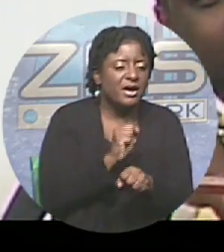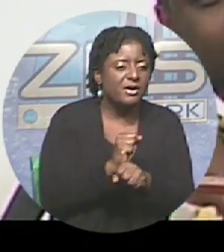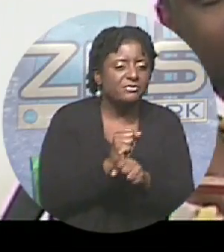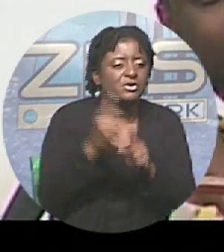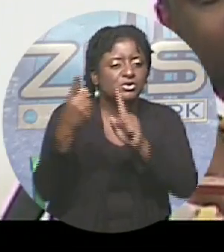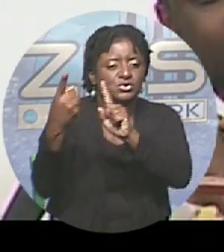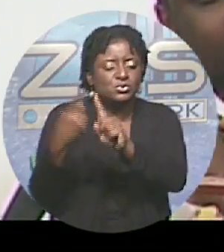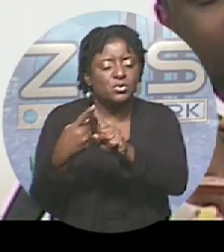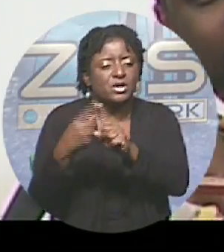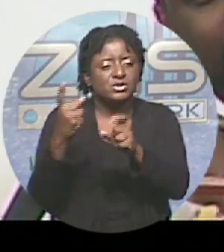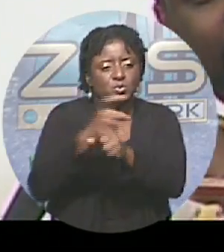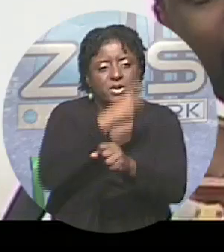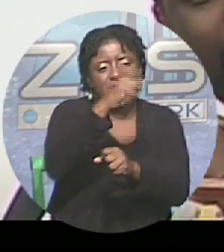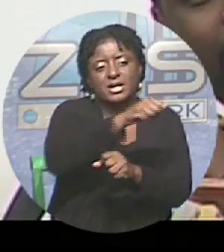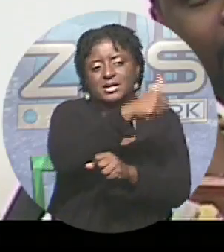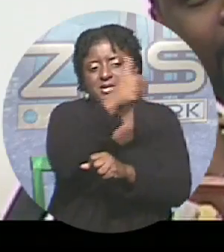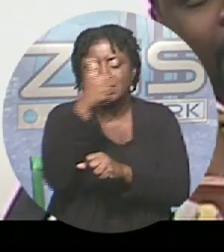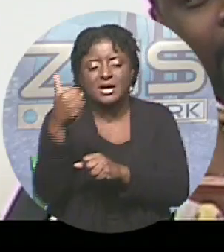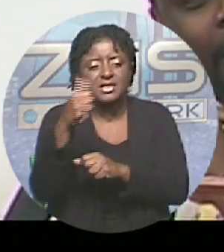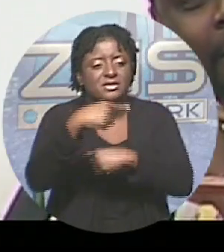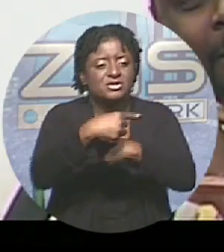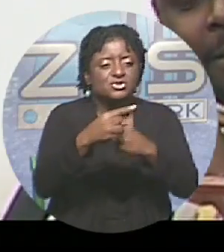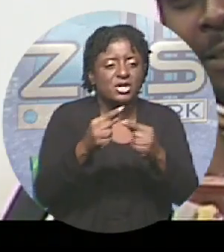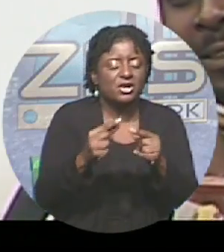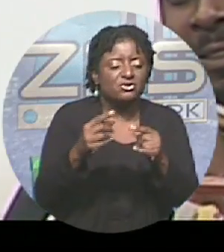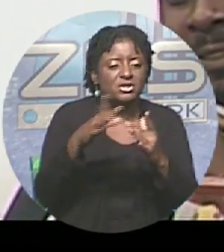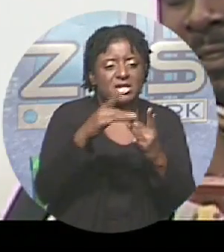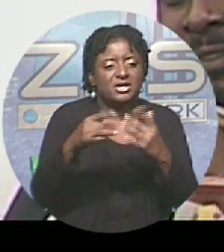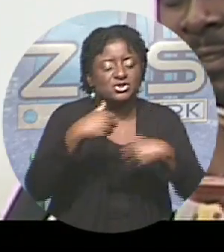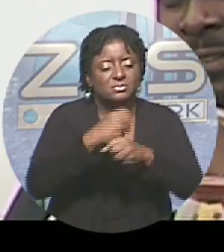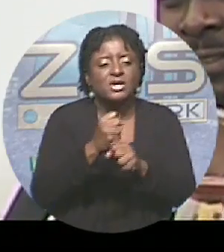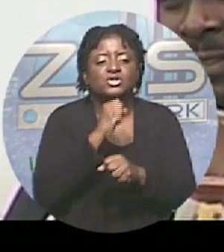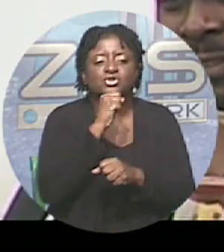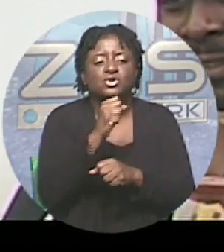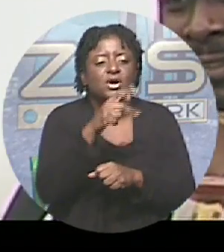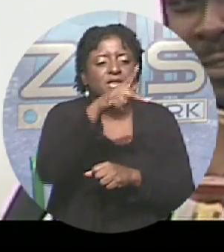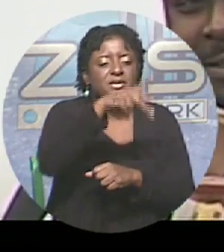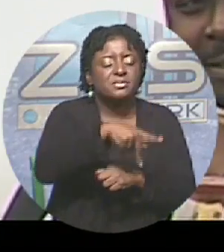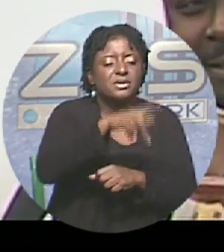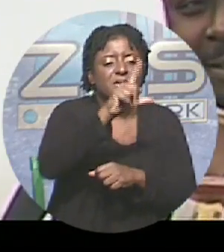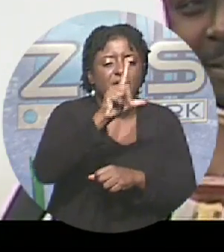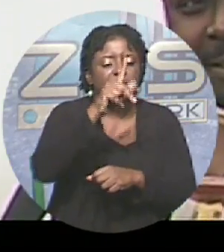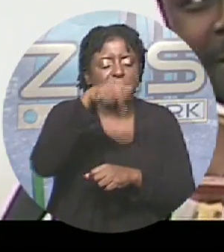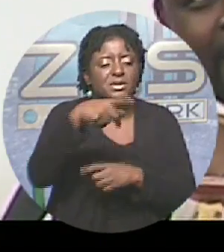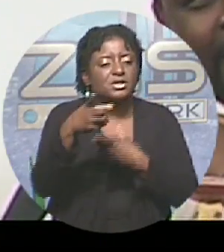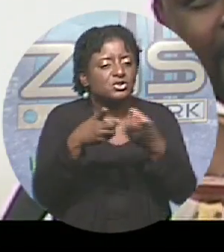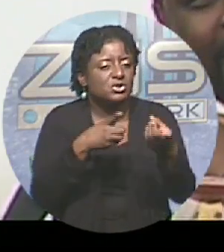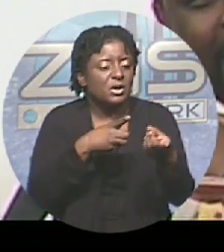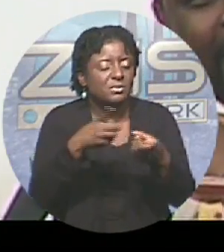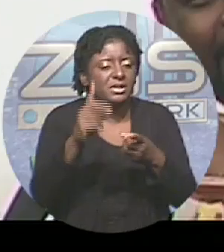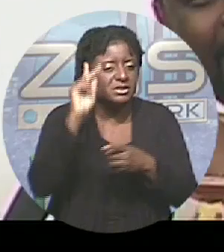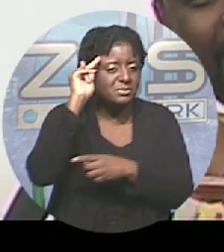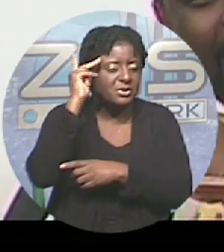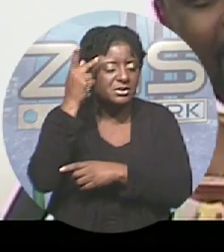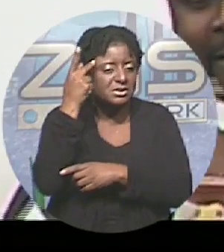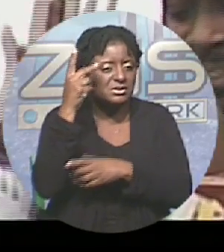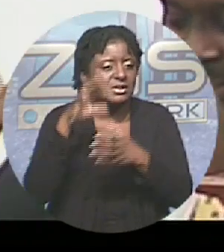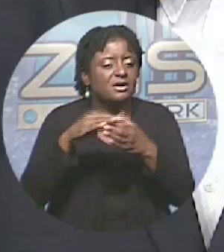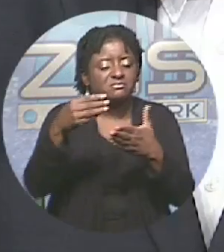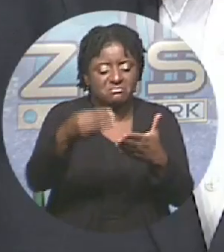winning another general election and ensuring that the Progressive Liberal Party dominates the politics of the modern